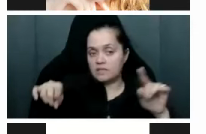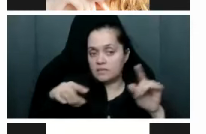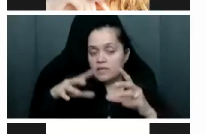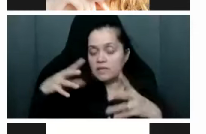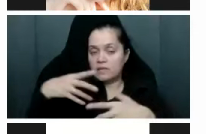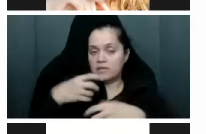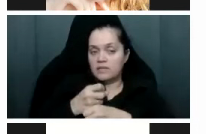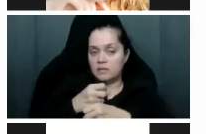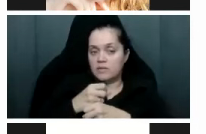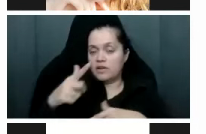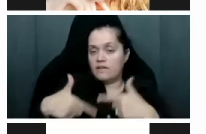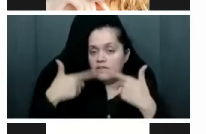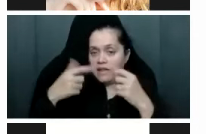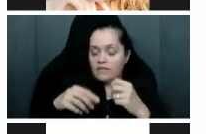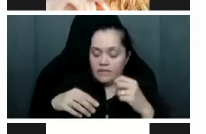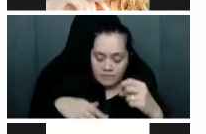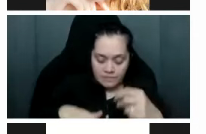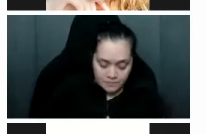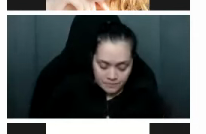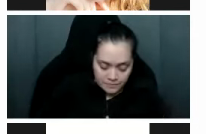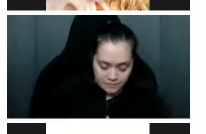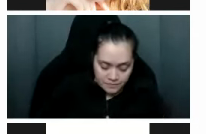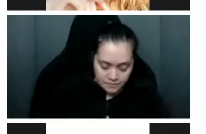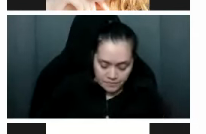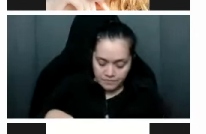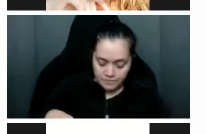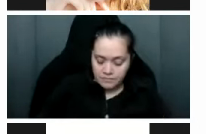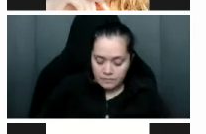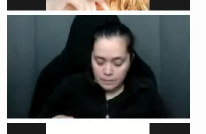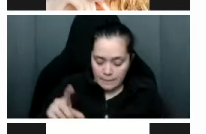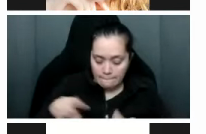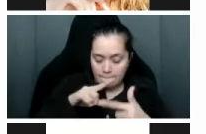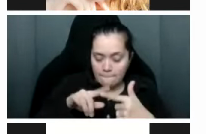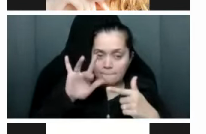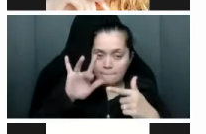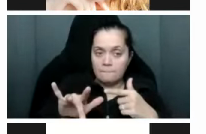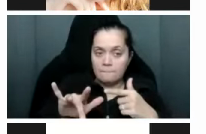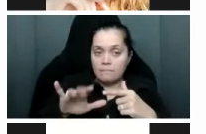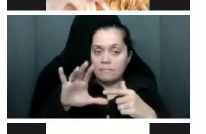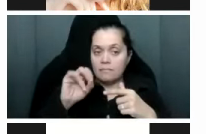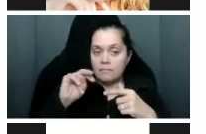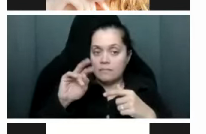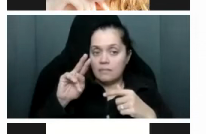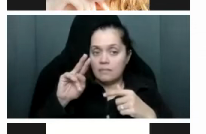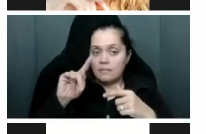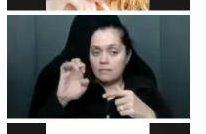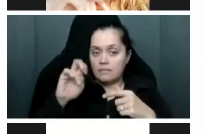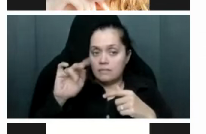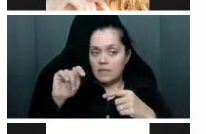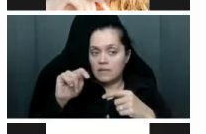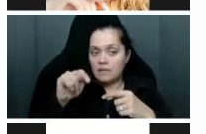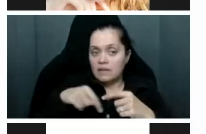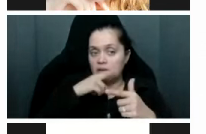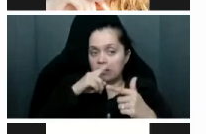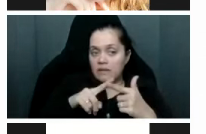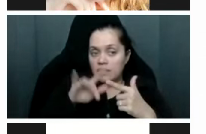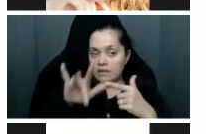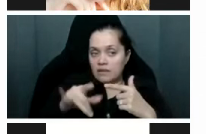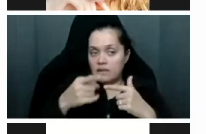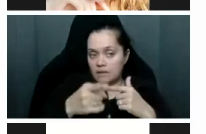of life. All right. Then click here on Contents. And then click here